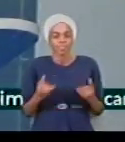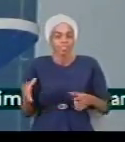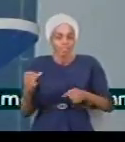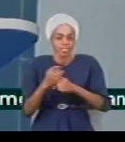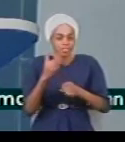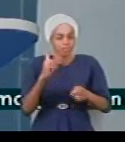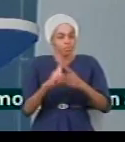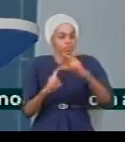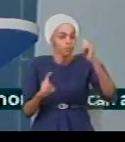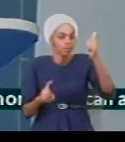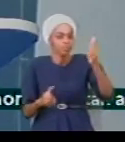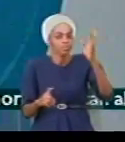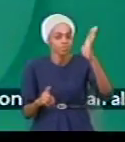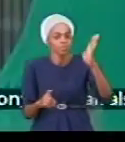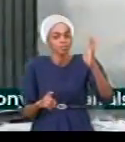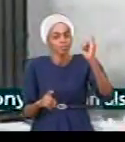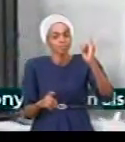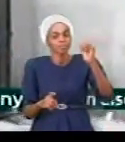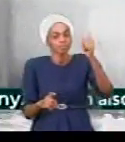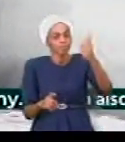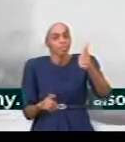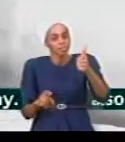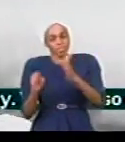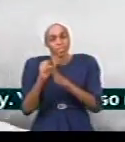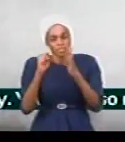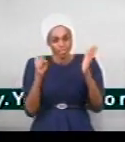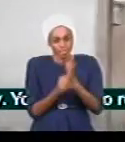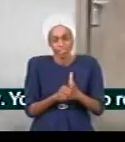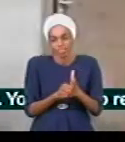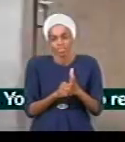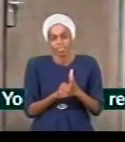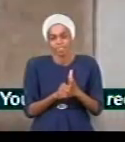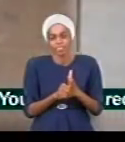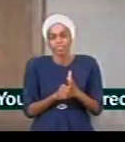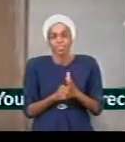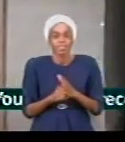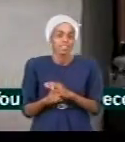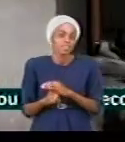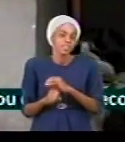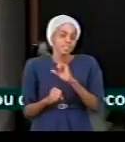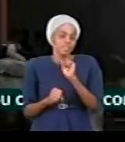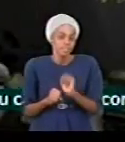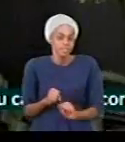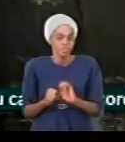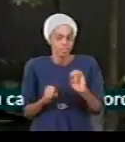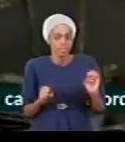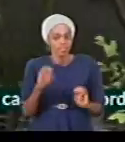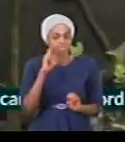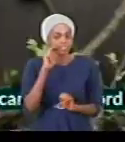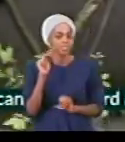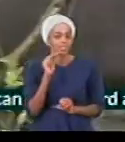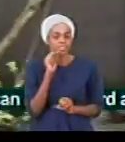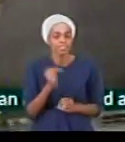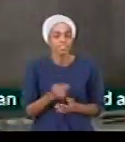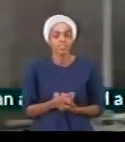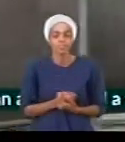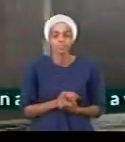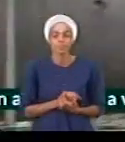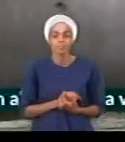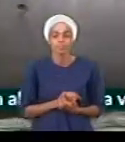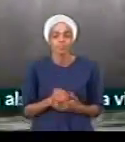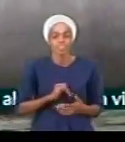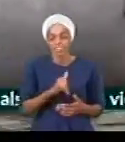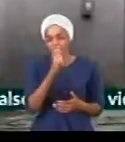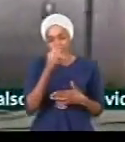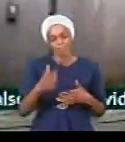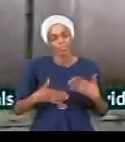Abia. I'm grateful to be here to share the testimony of what the Lord has done in my life.